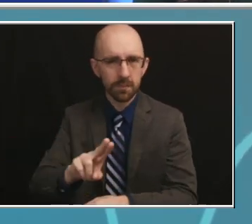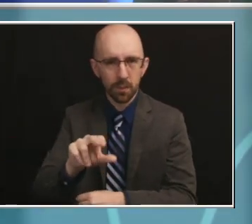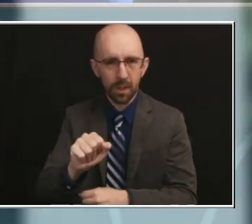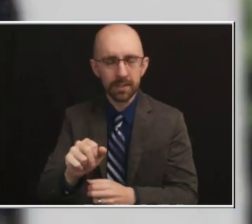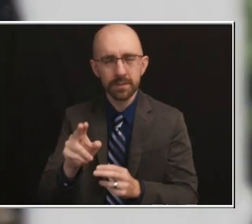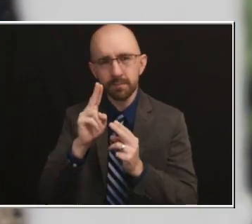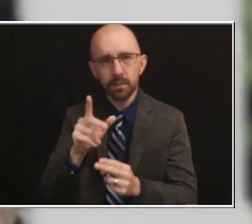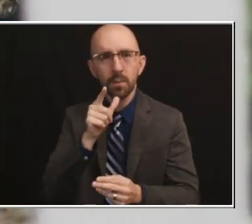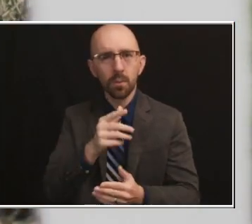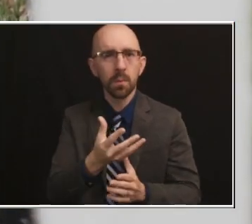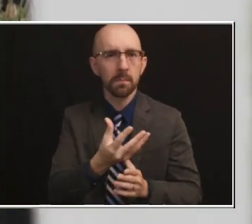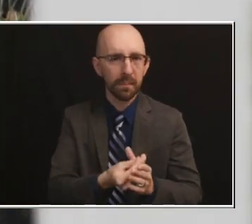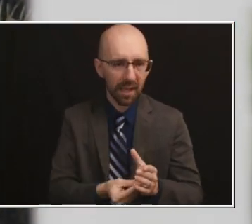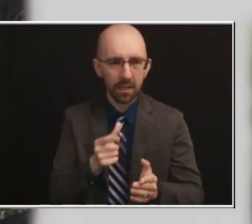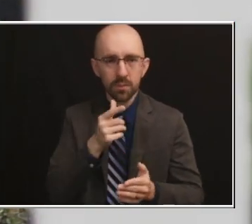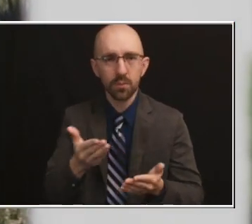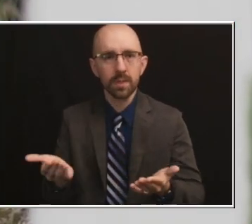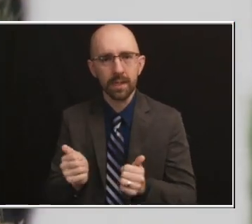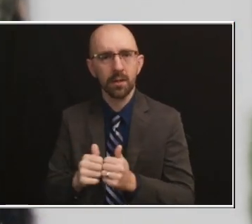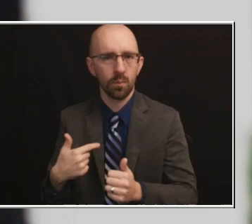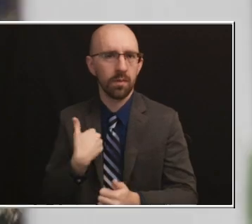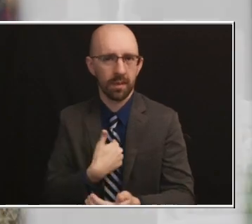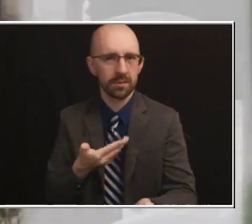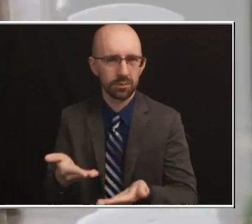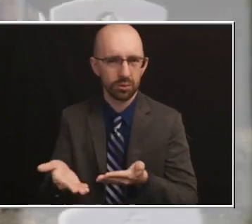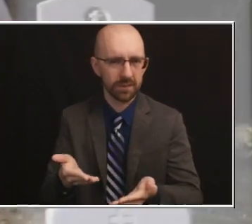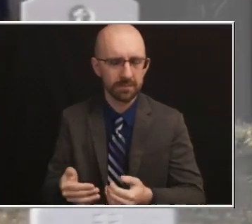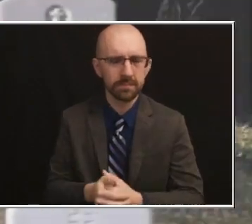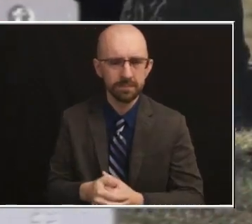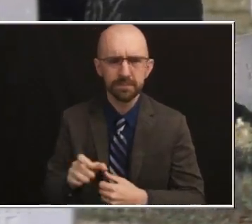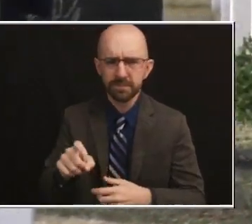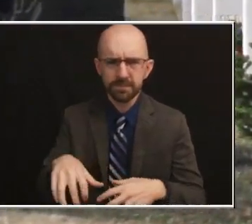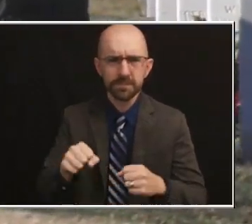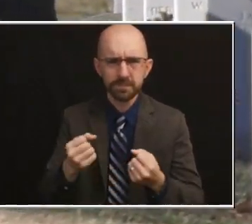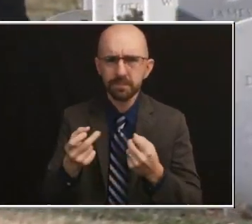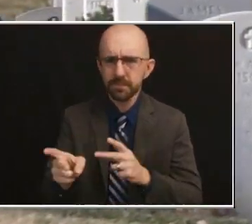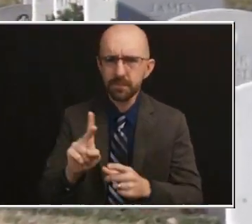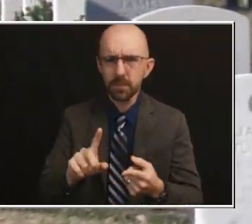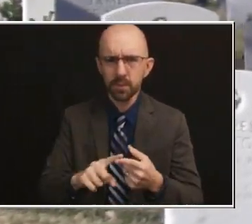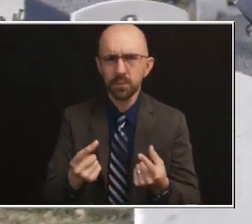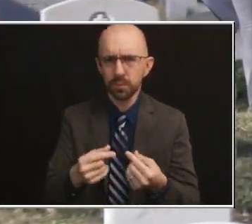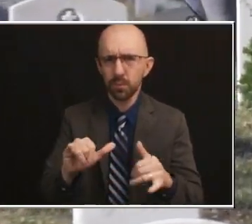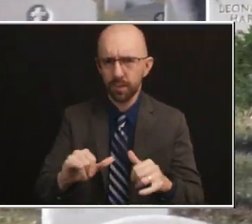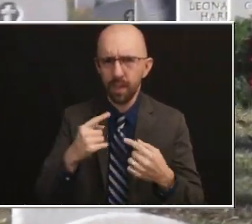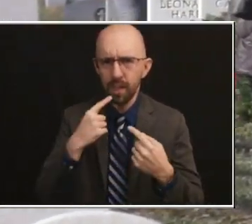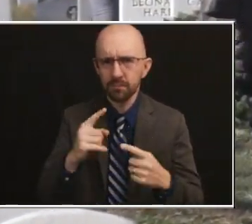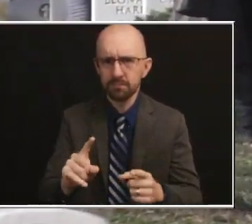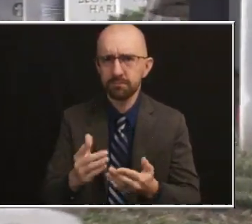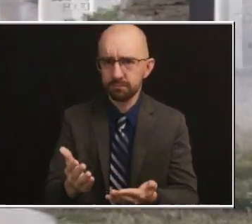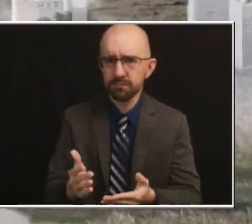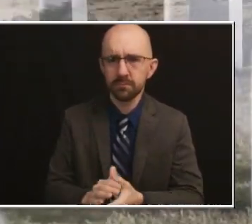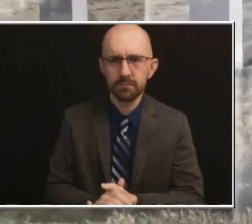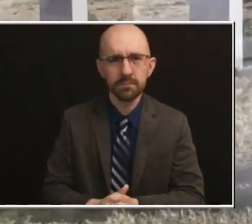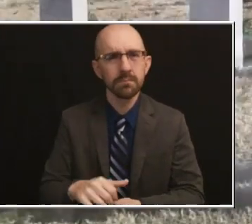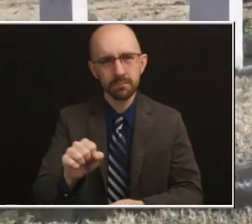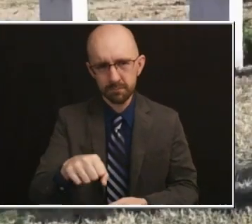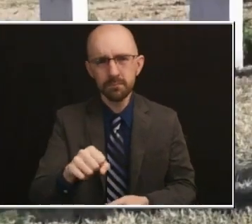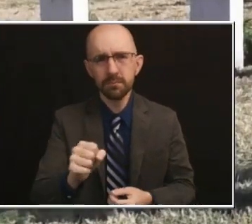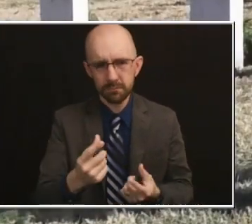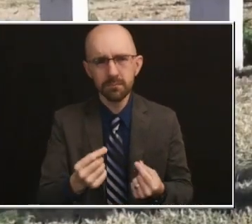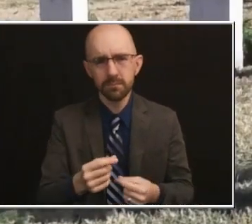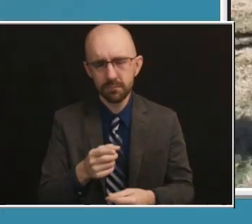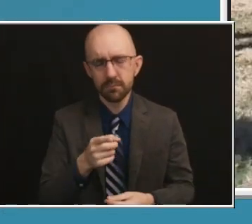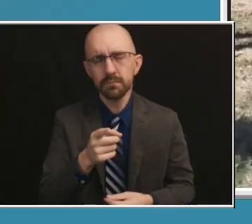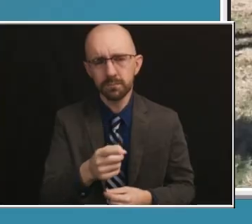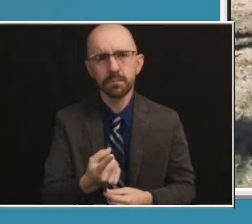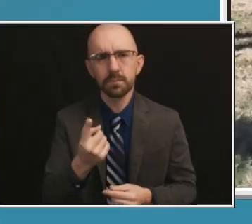service members. It must take a lot of people to pull this off, Chaplain Ben. Yeah, it does. This is just